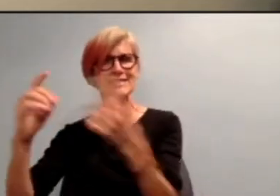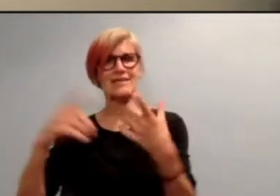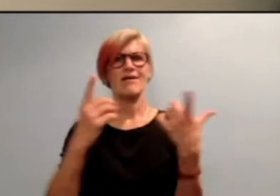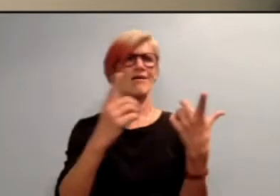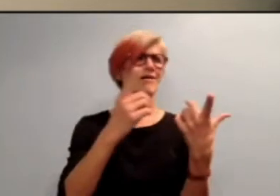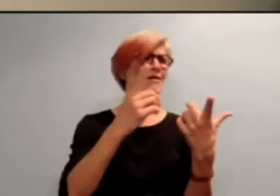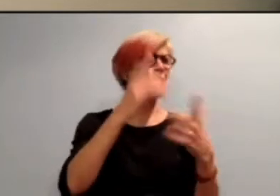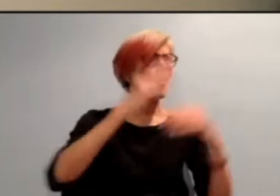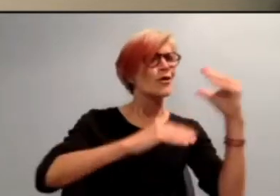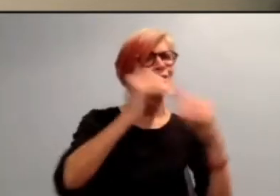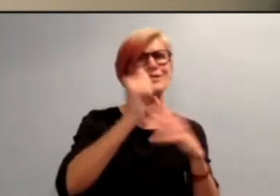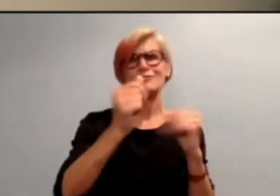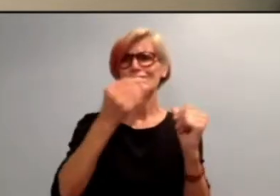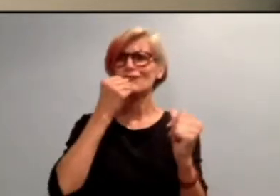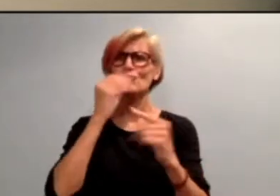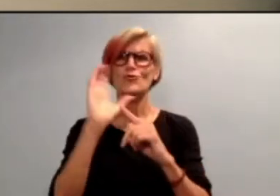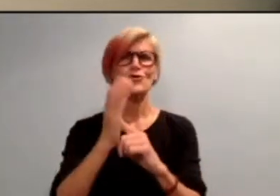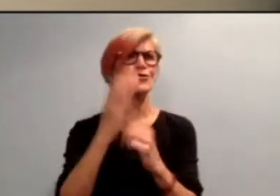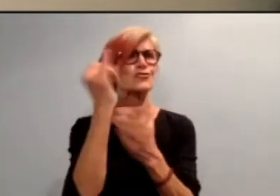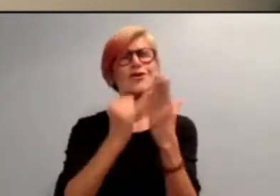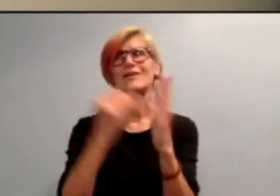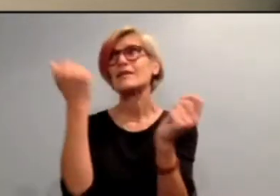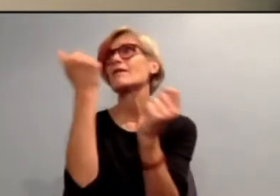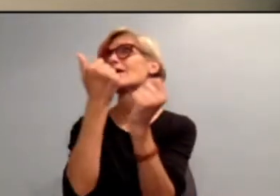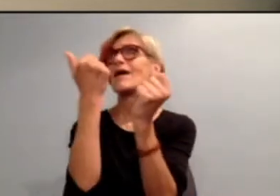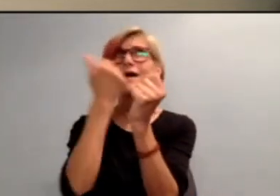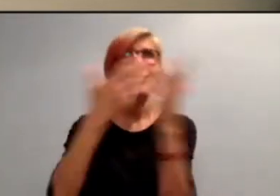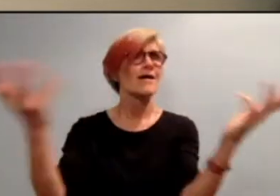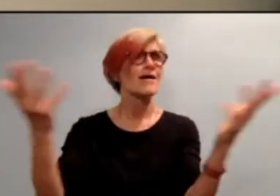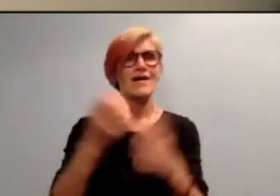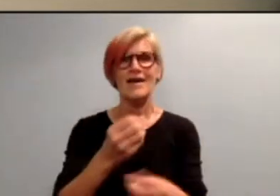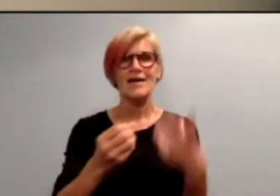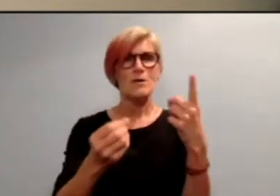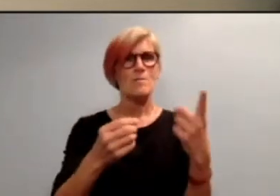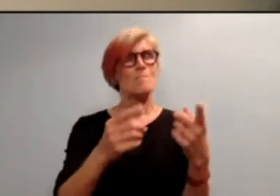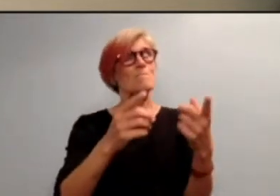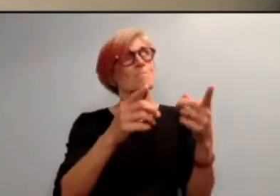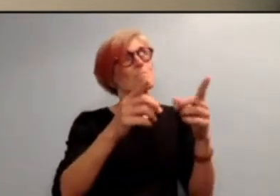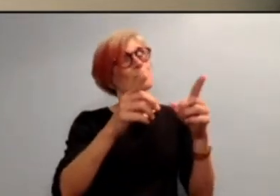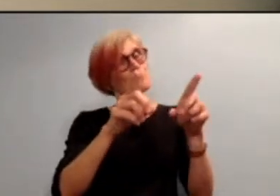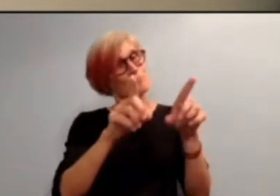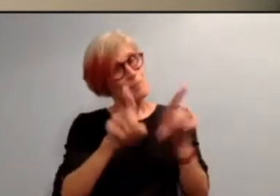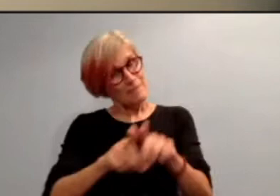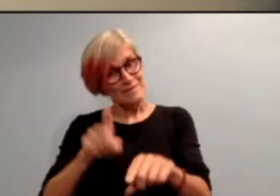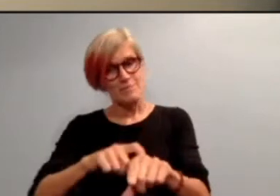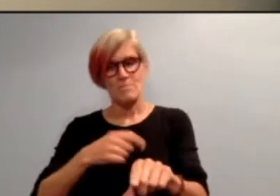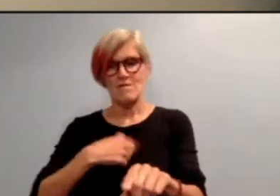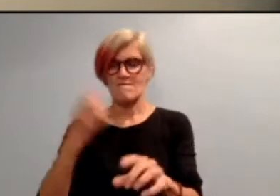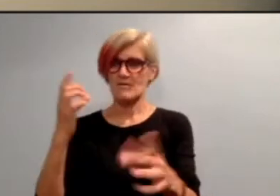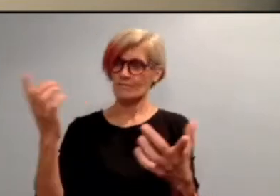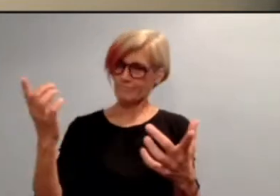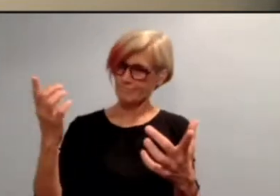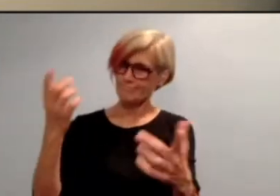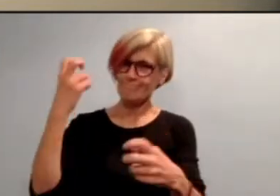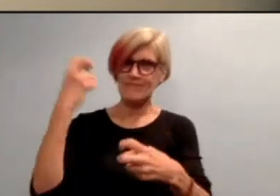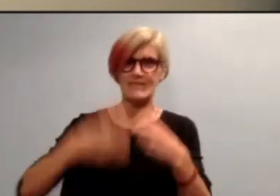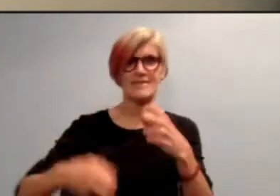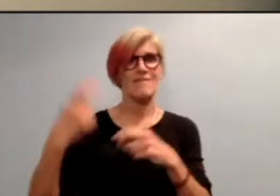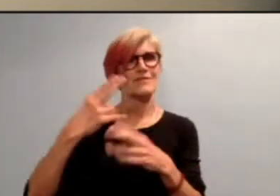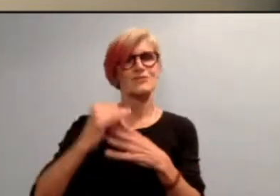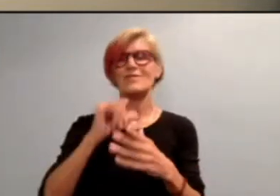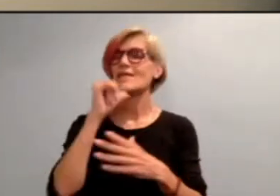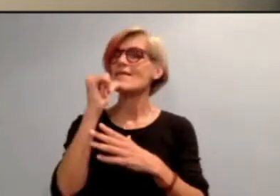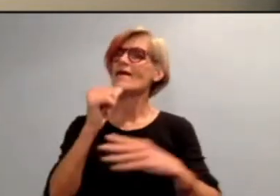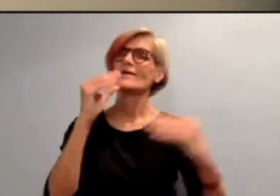much more. But we've also endured a dark history that's often been left out of our classrooms and